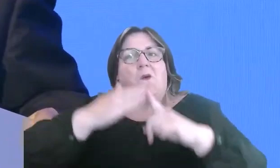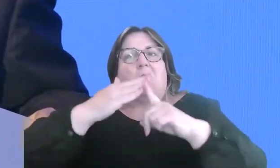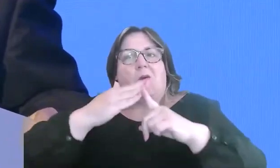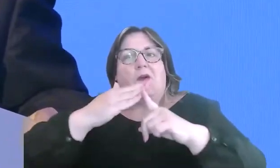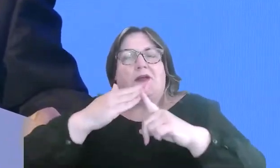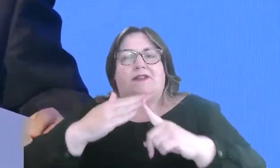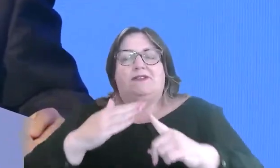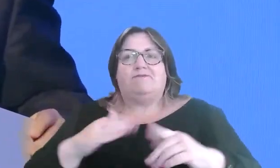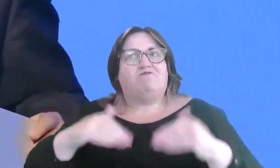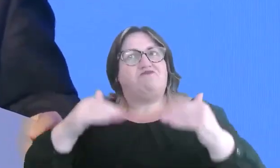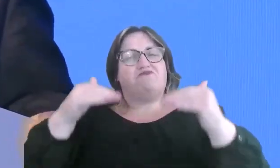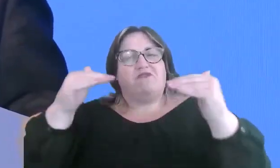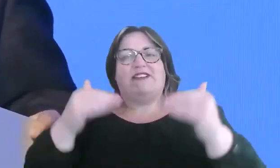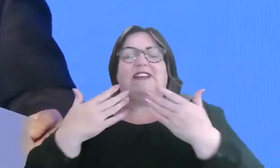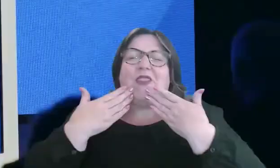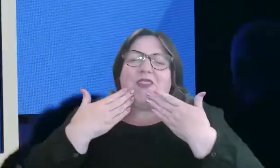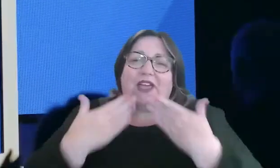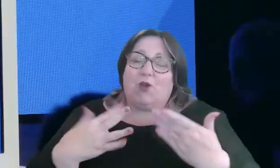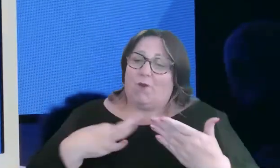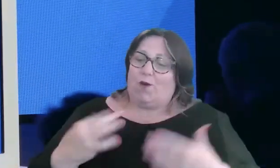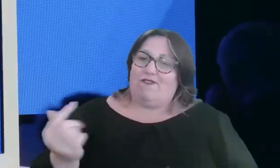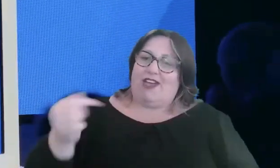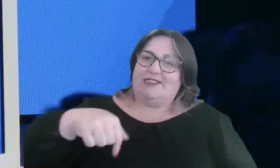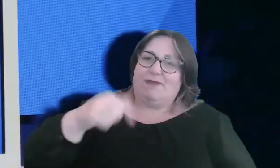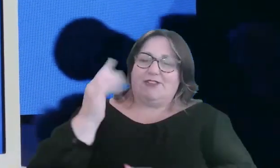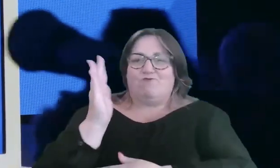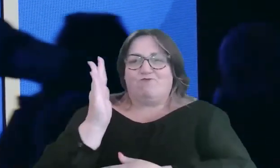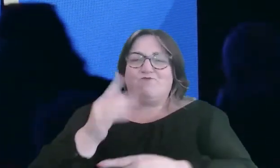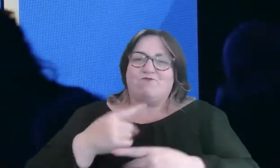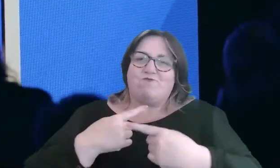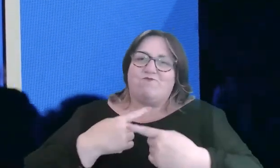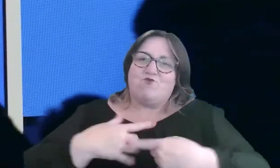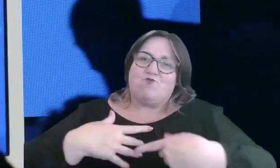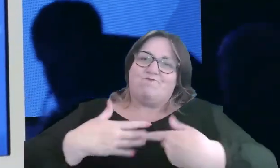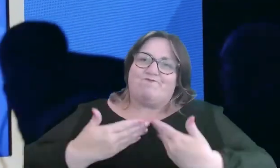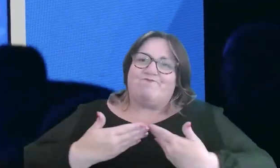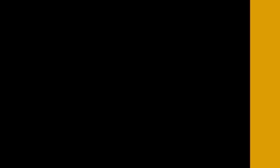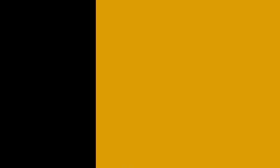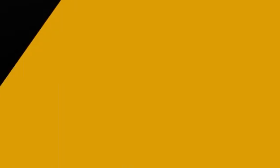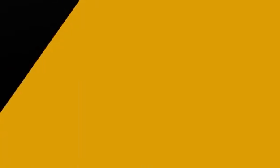letting me have the privilege of opening this morning. Let's have a really good tech week. Thank you.